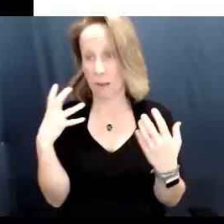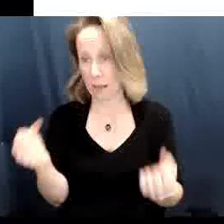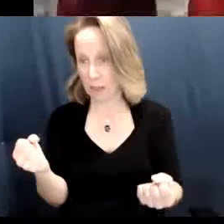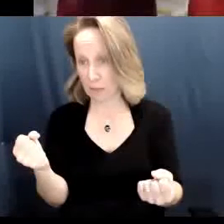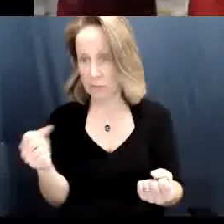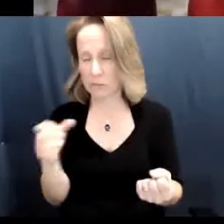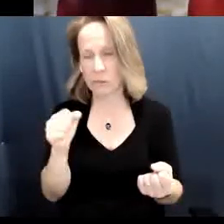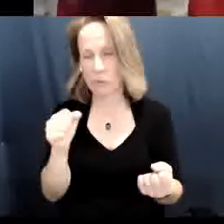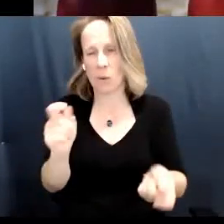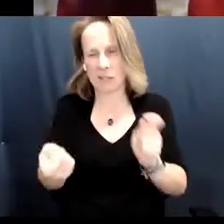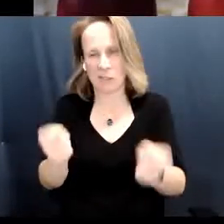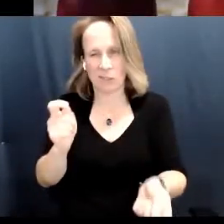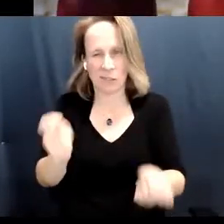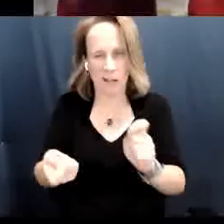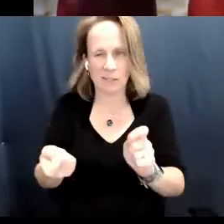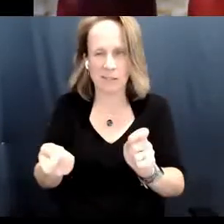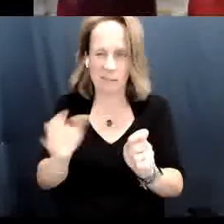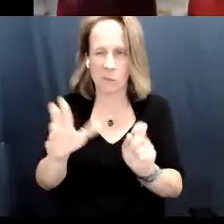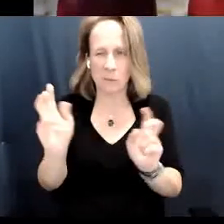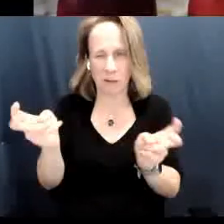needed.